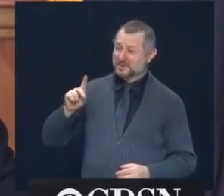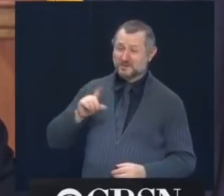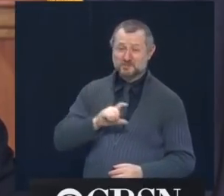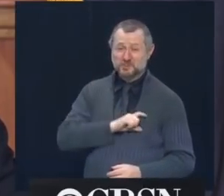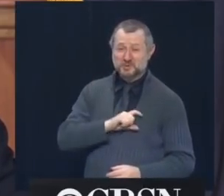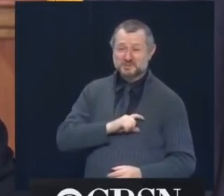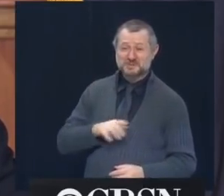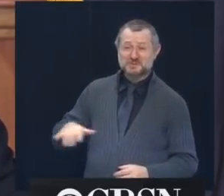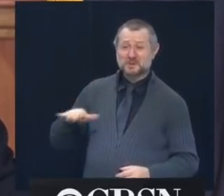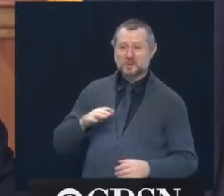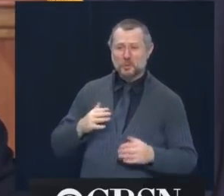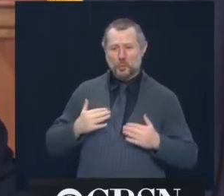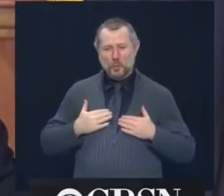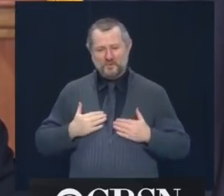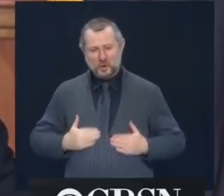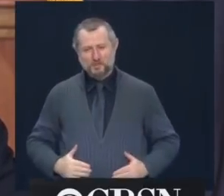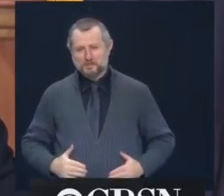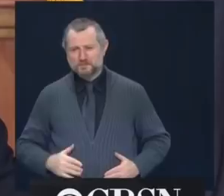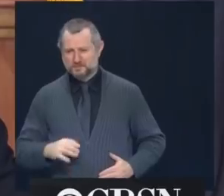uniformed law enforcement,